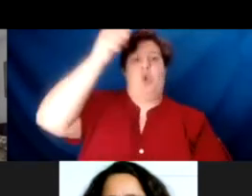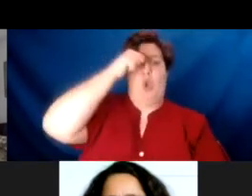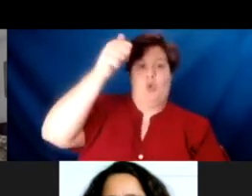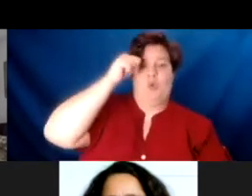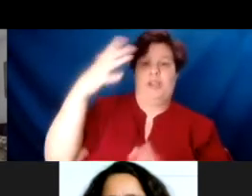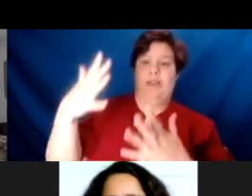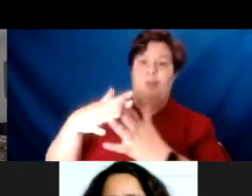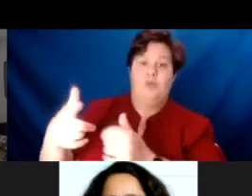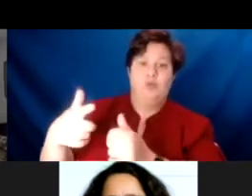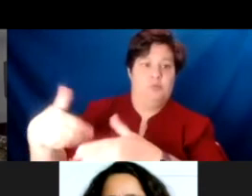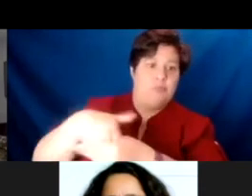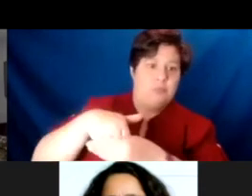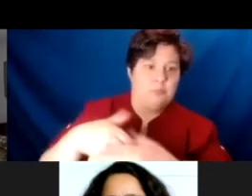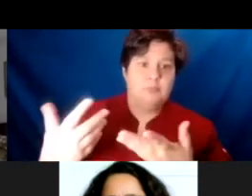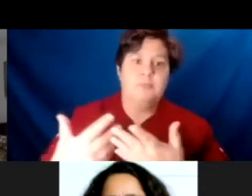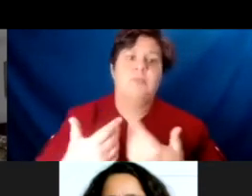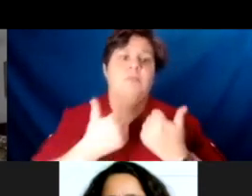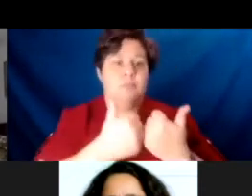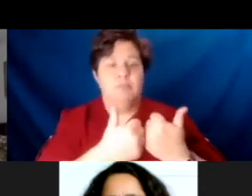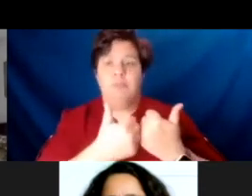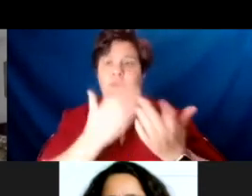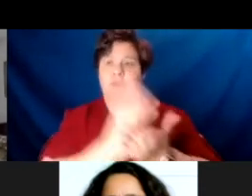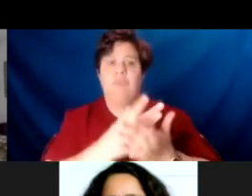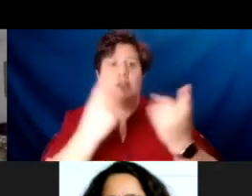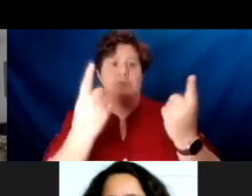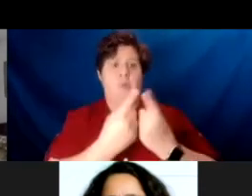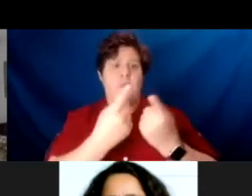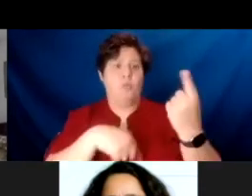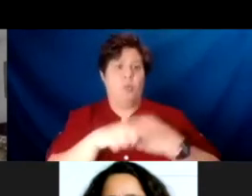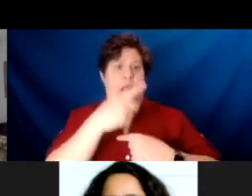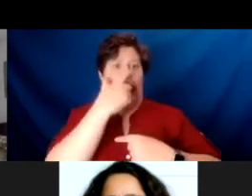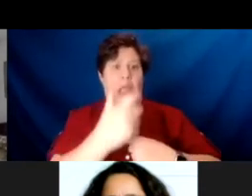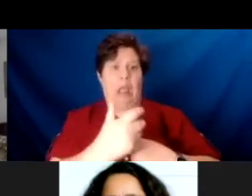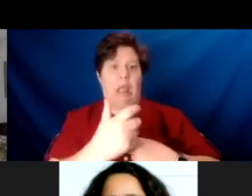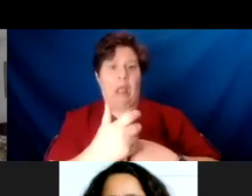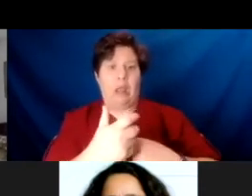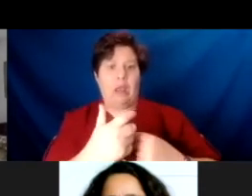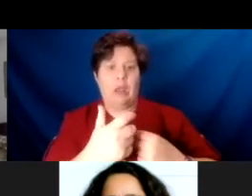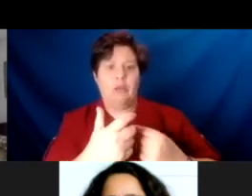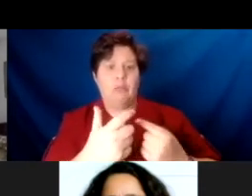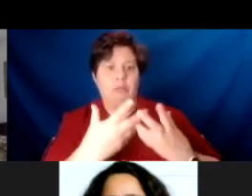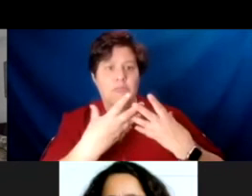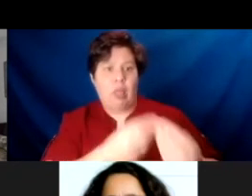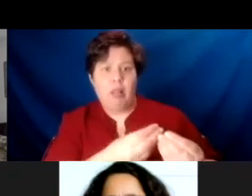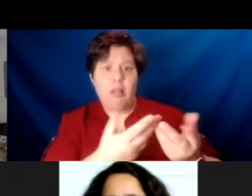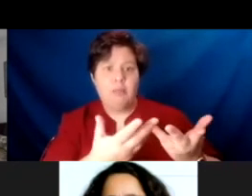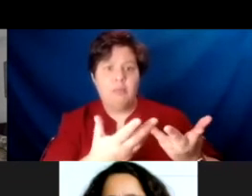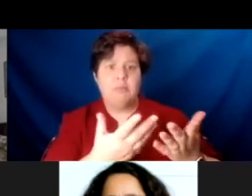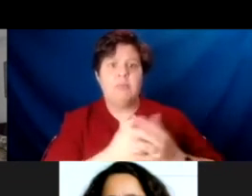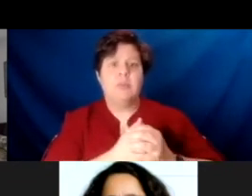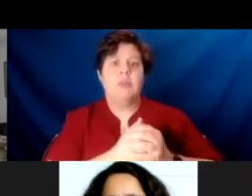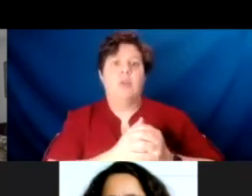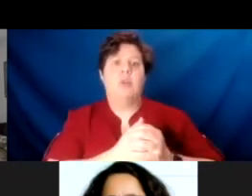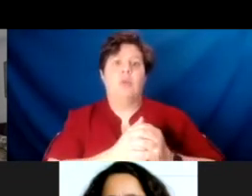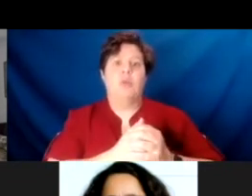apply. That's absolutely something I would say that we are keen and excited to do as well. I think one of